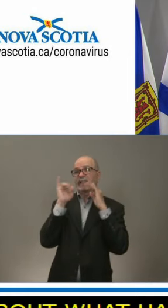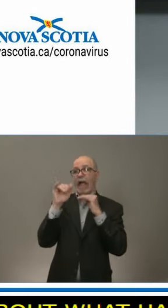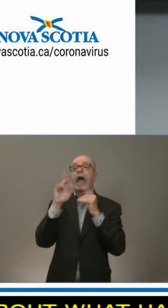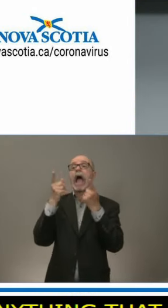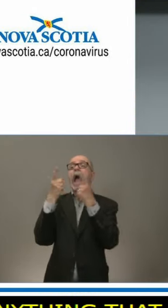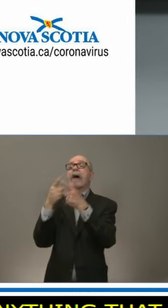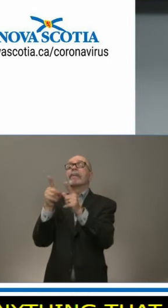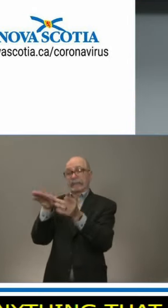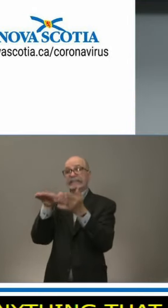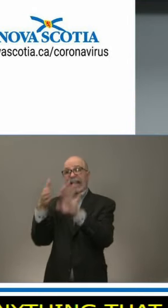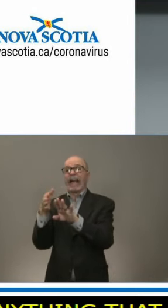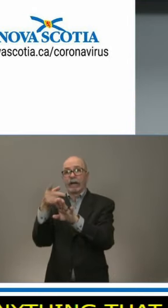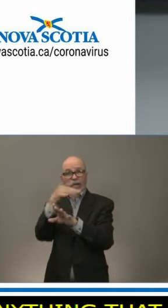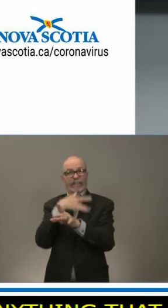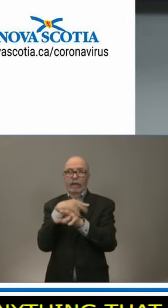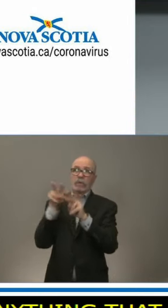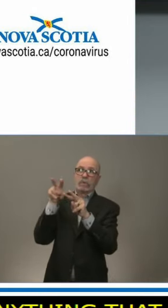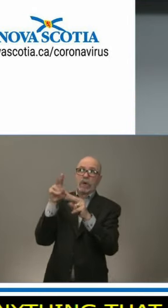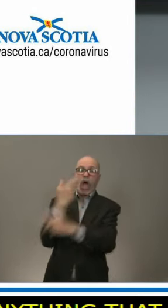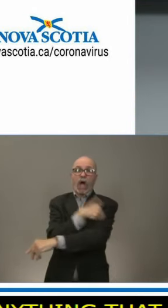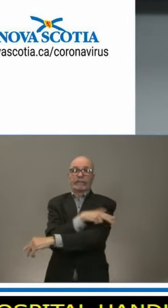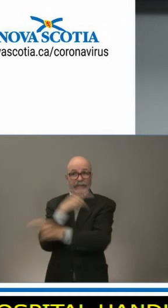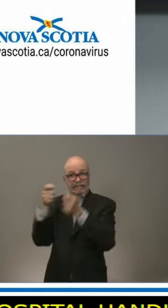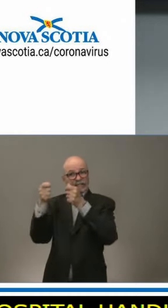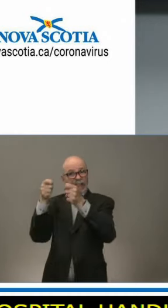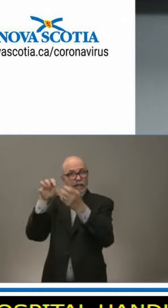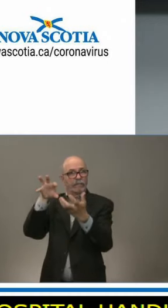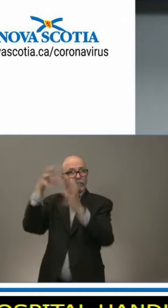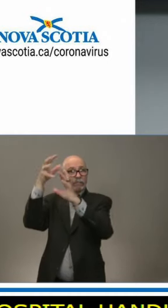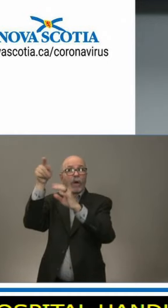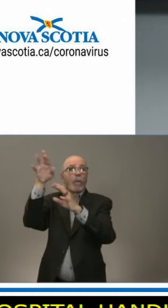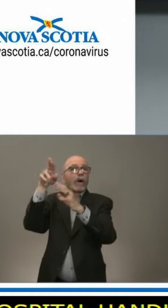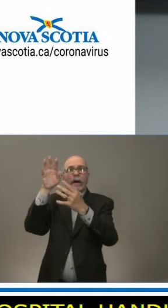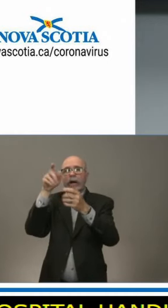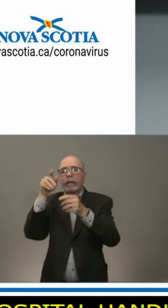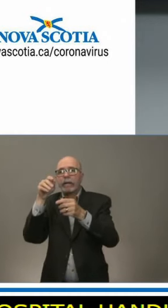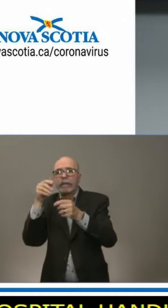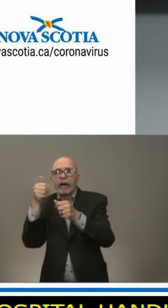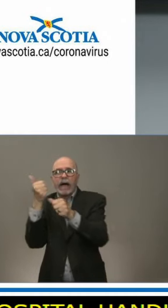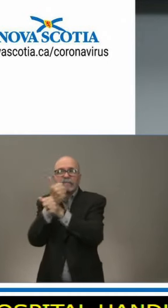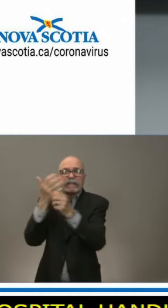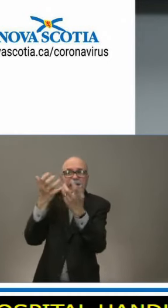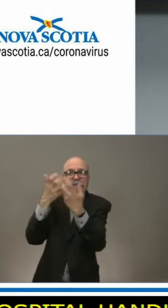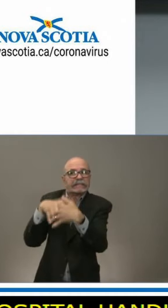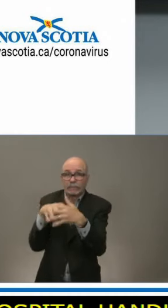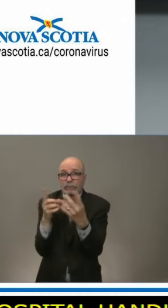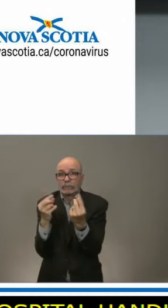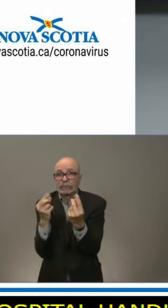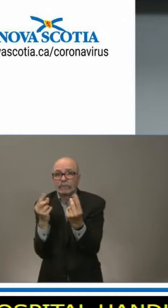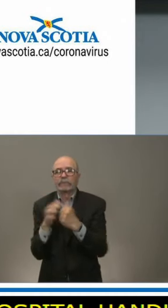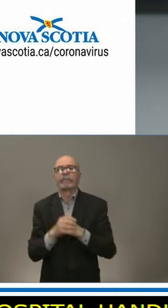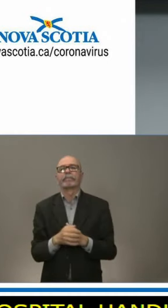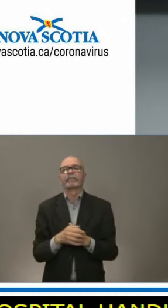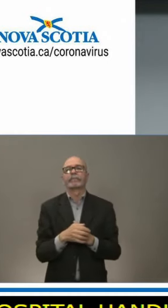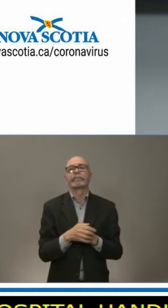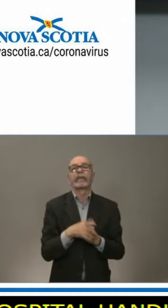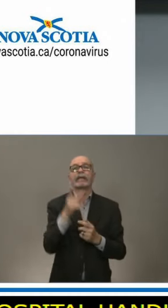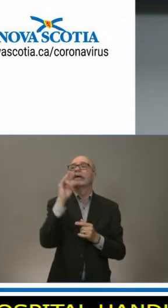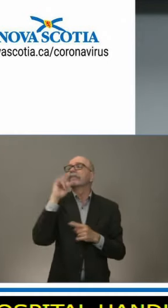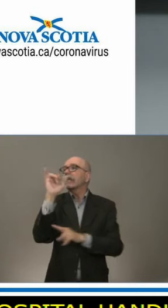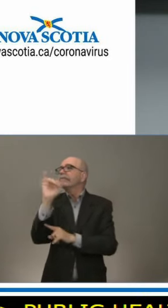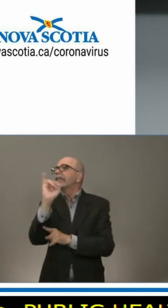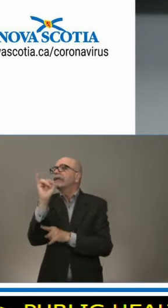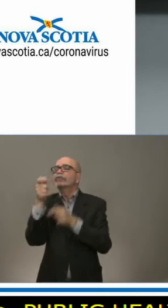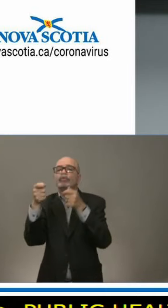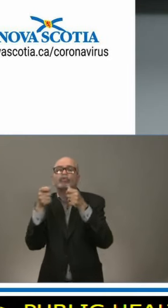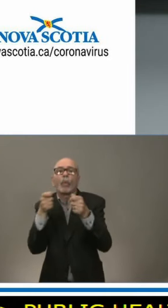said, working with that hospital, with infection control and occupational health to understand what happened from the